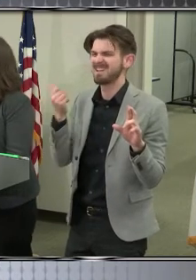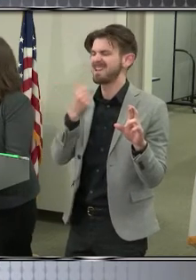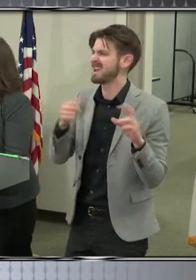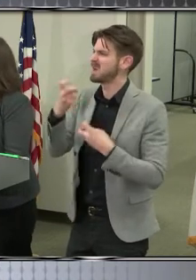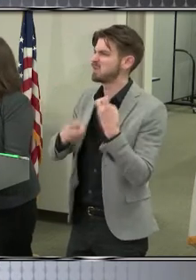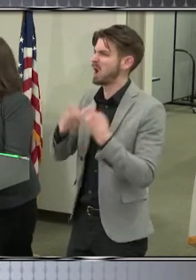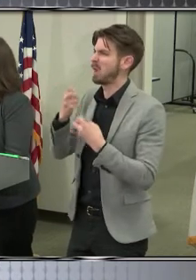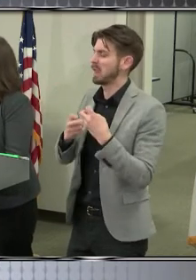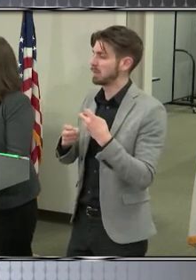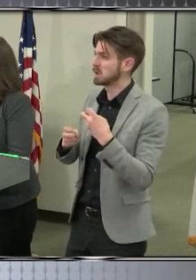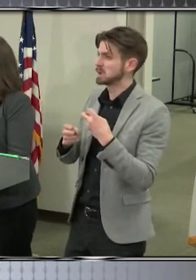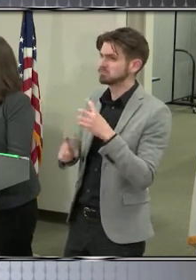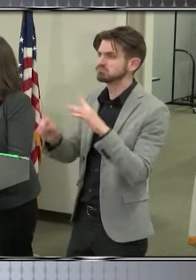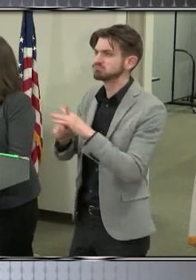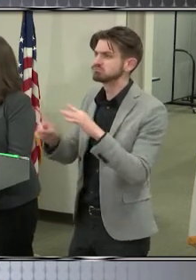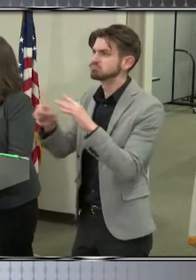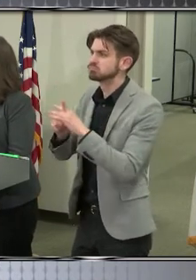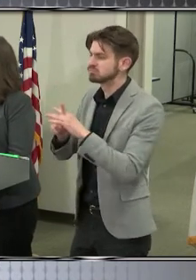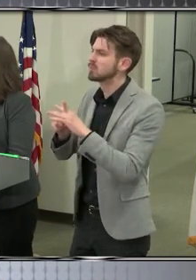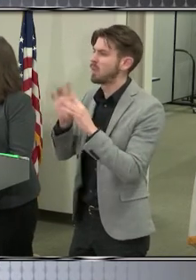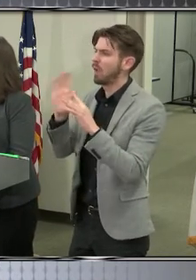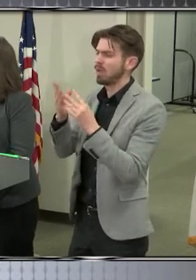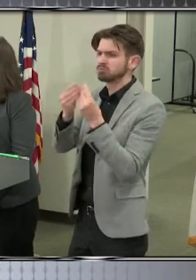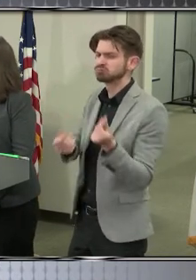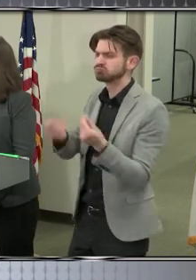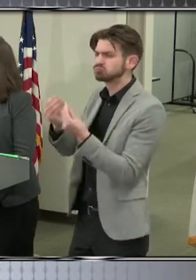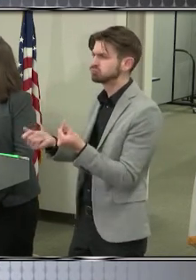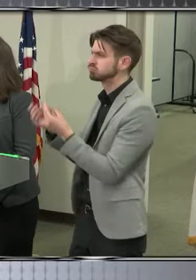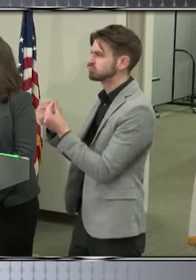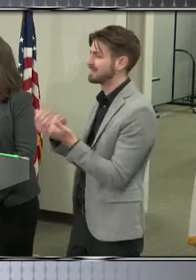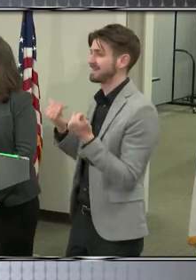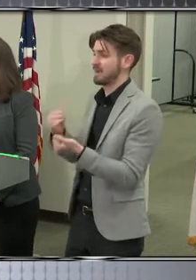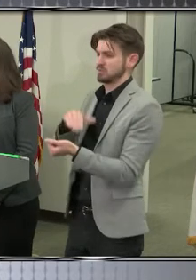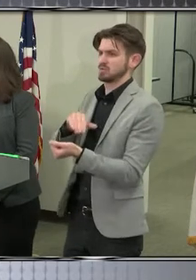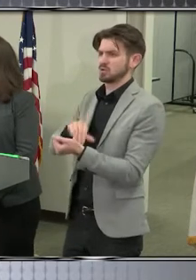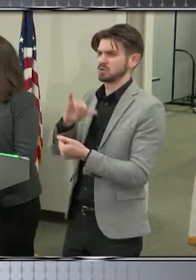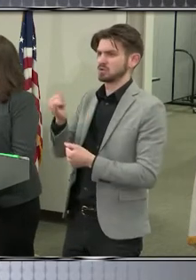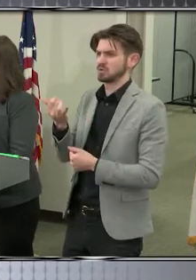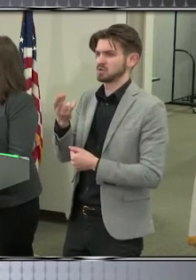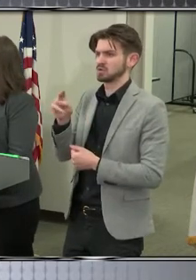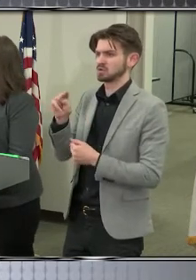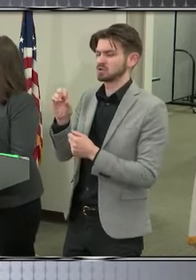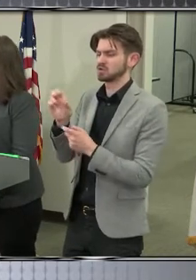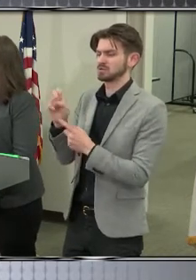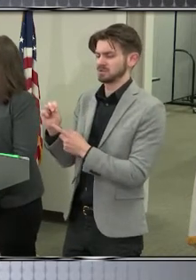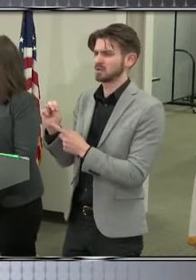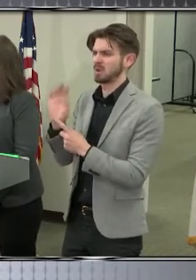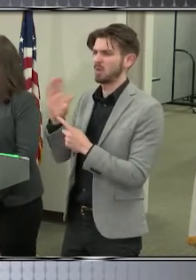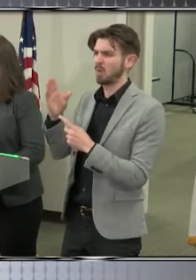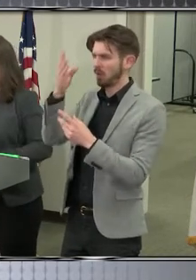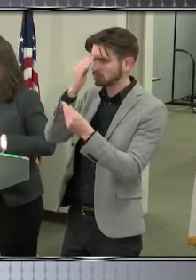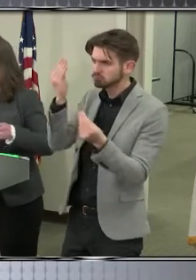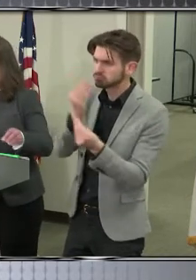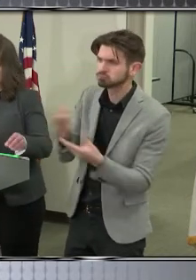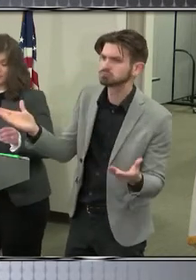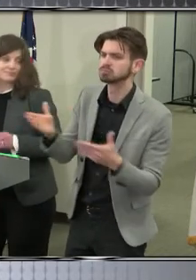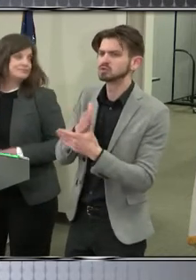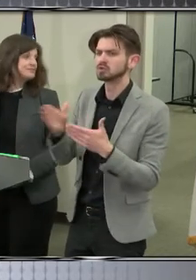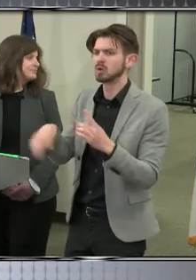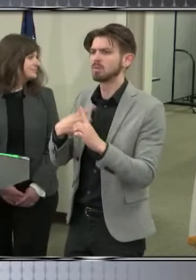invite our medical director, Dr. Robin Johnson, to join us to share more information about the health considerations of